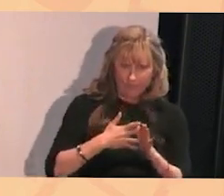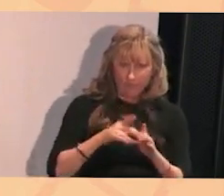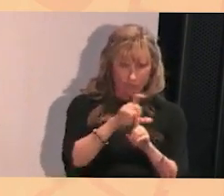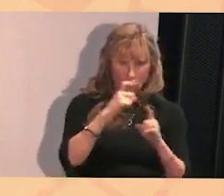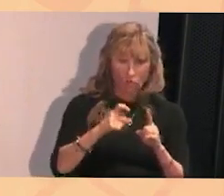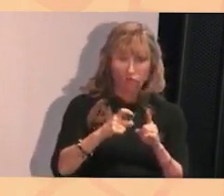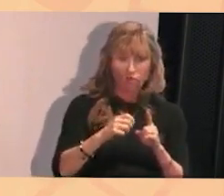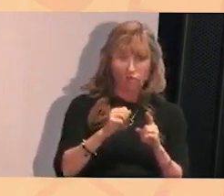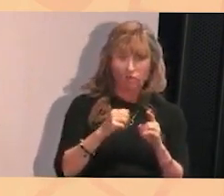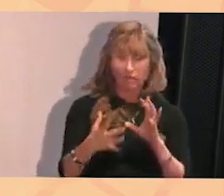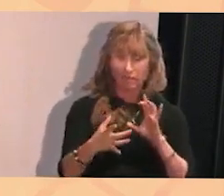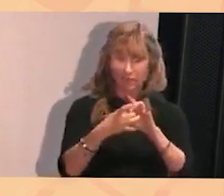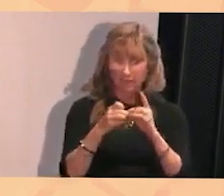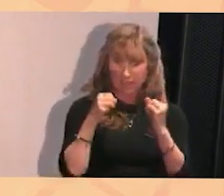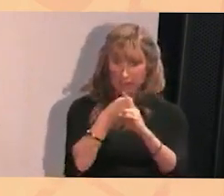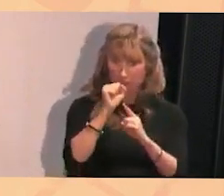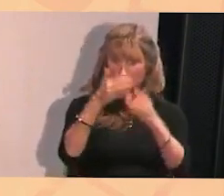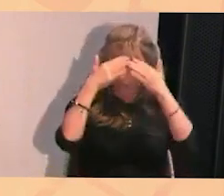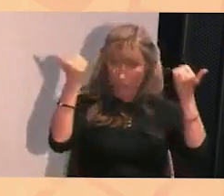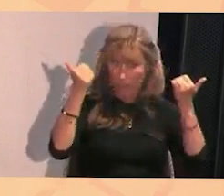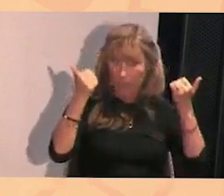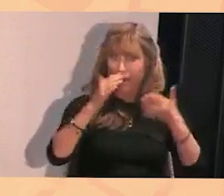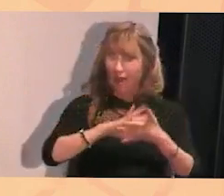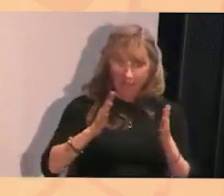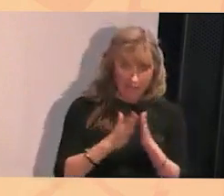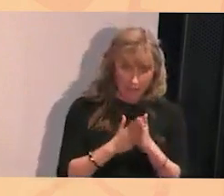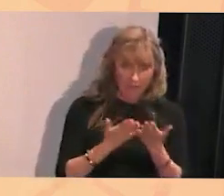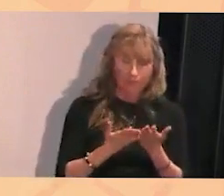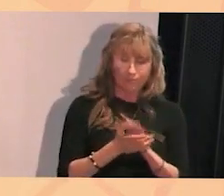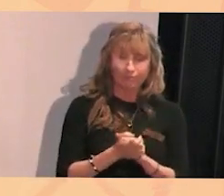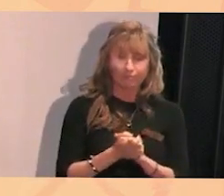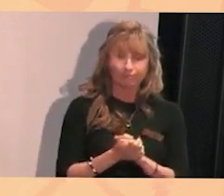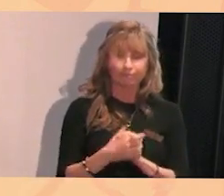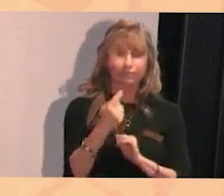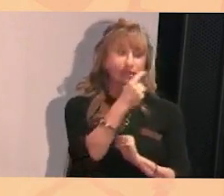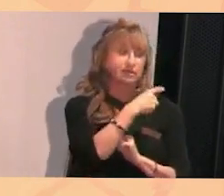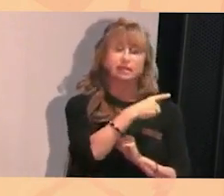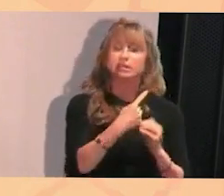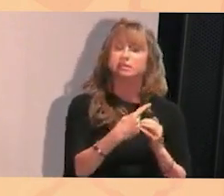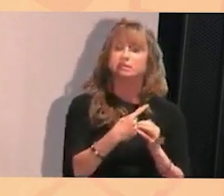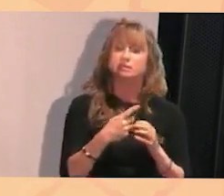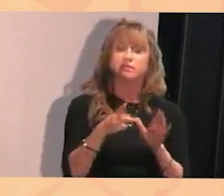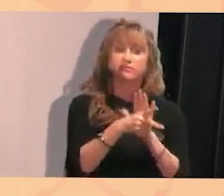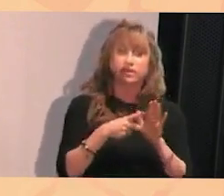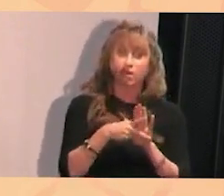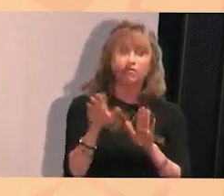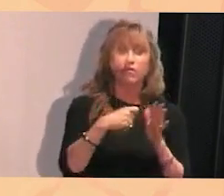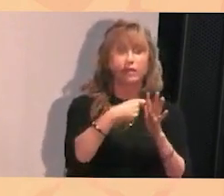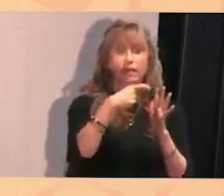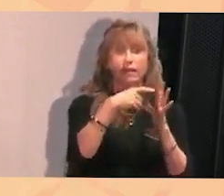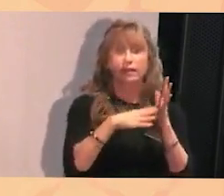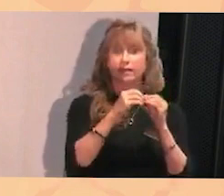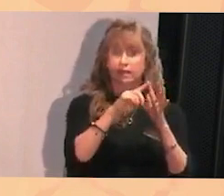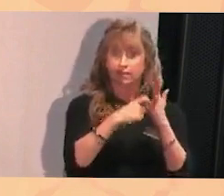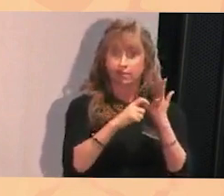What I showed it before, the video clip, is a snip of what happens in the Kimberley region. We all defend our